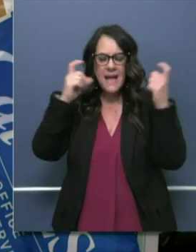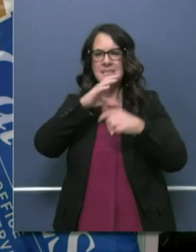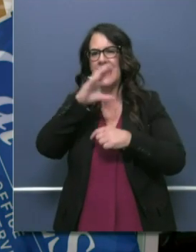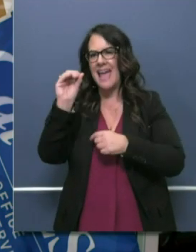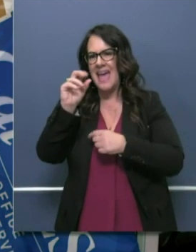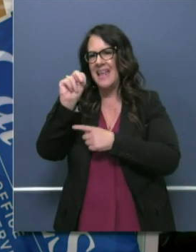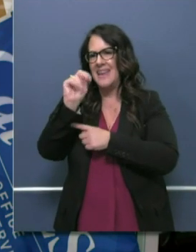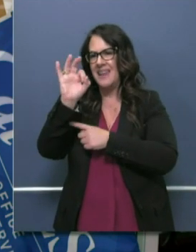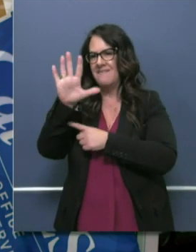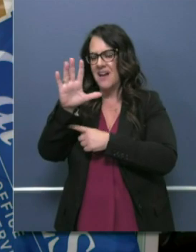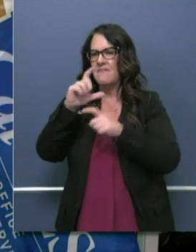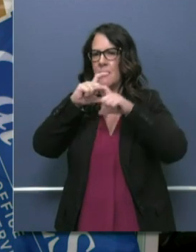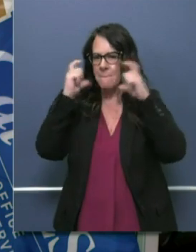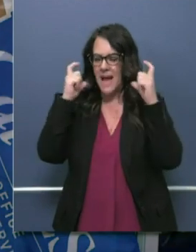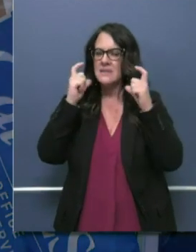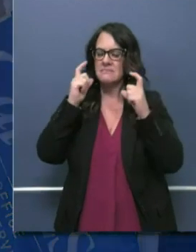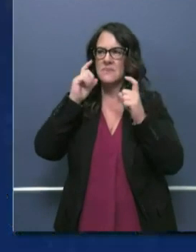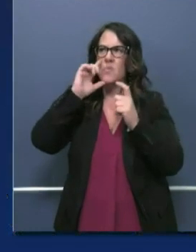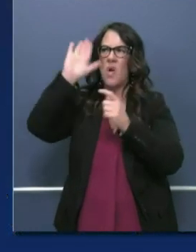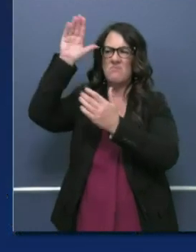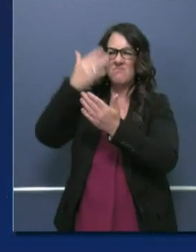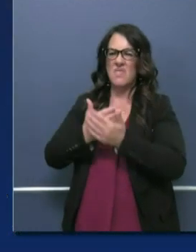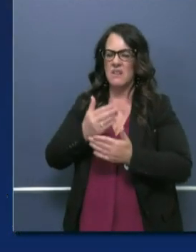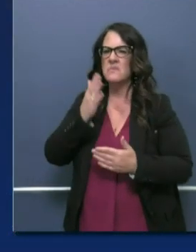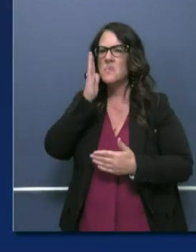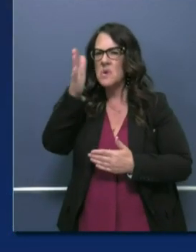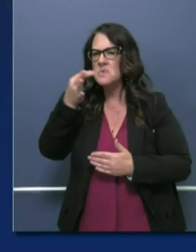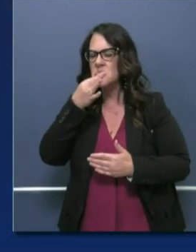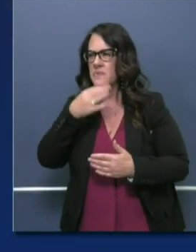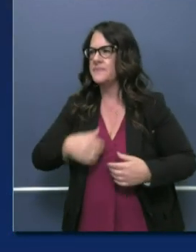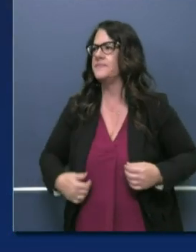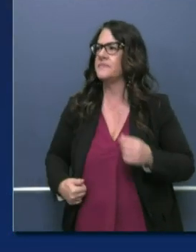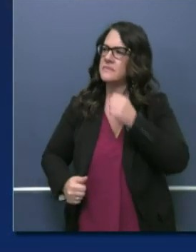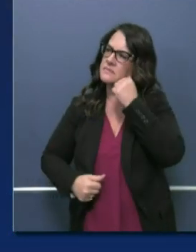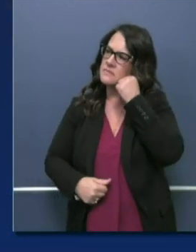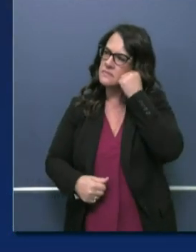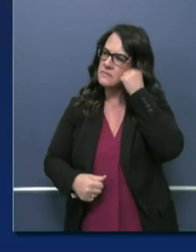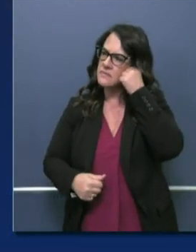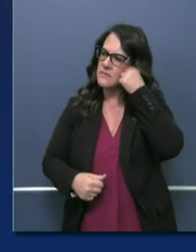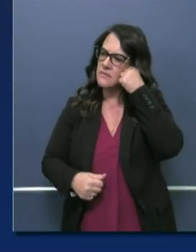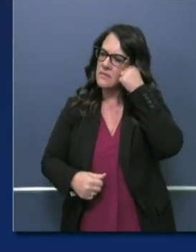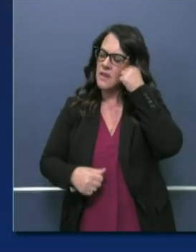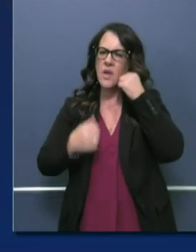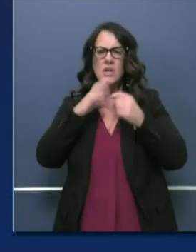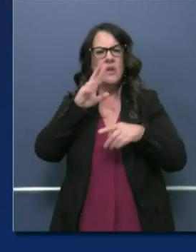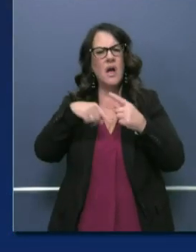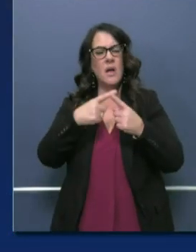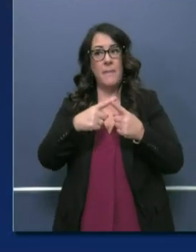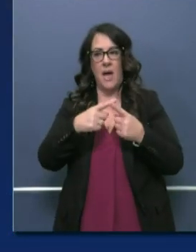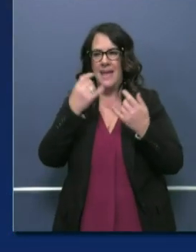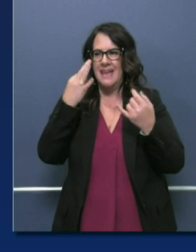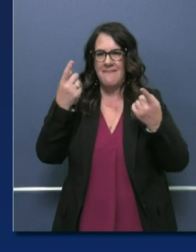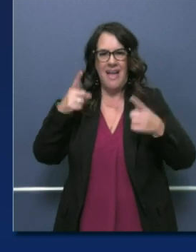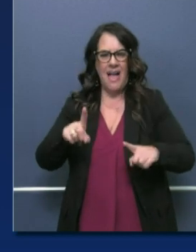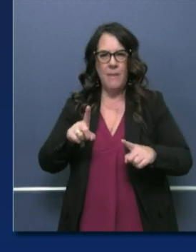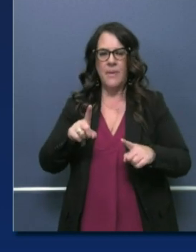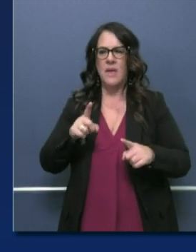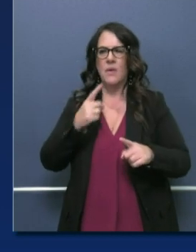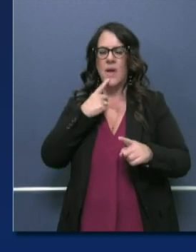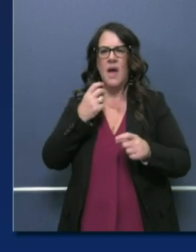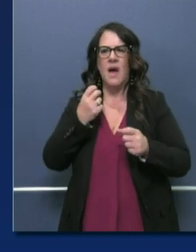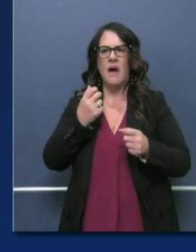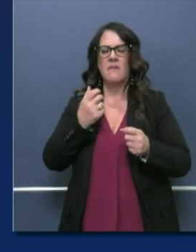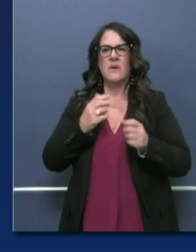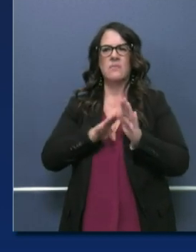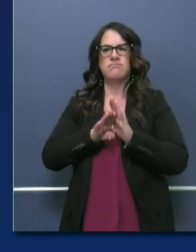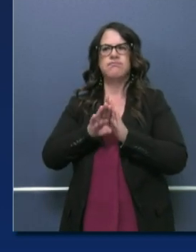capacity, we have 14 facilities statewide that are ready to accept patients. This is outside of our traditional care delivery system. That's a total